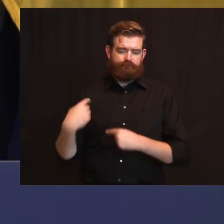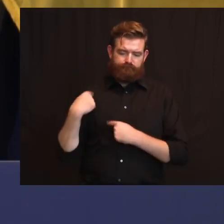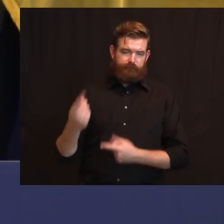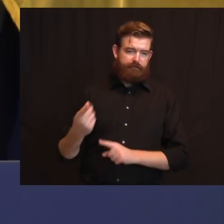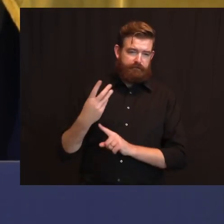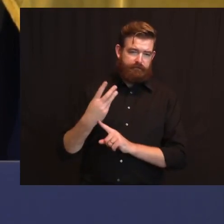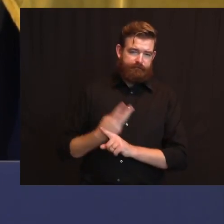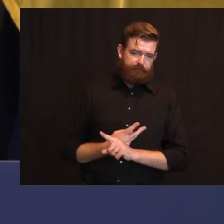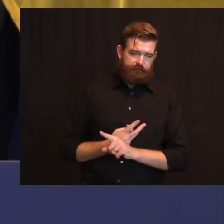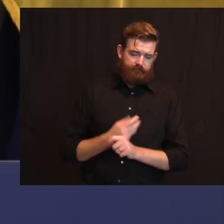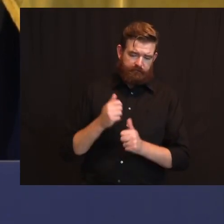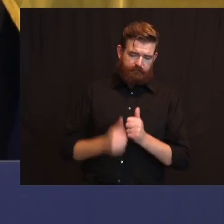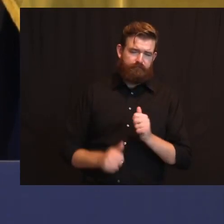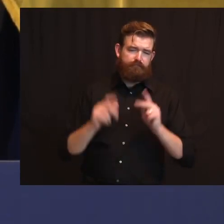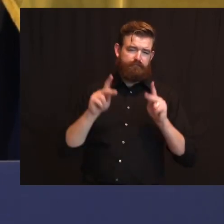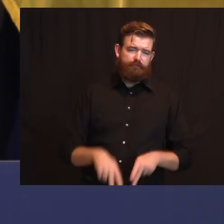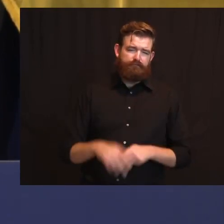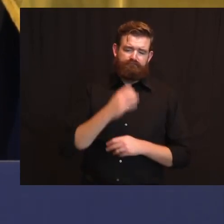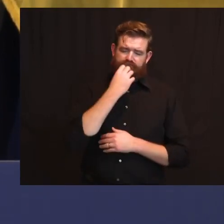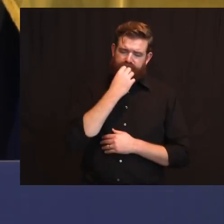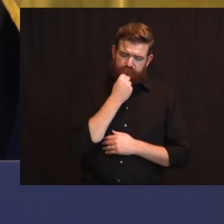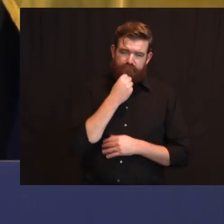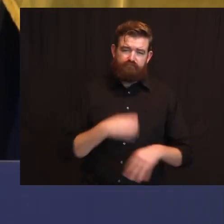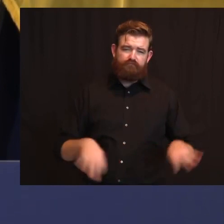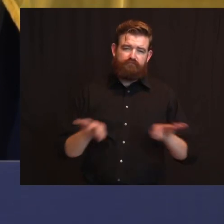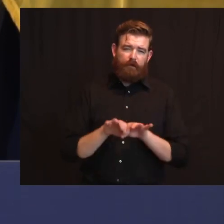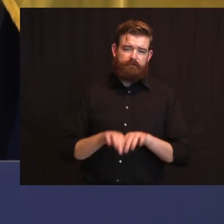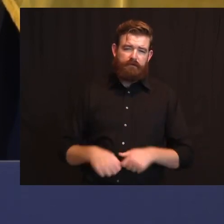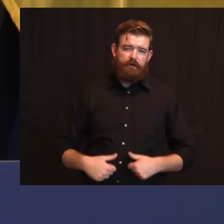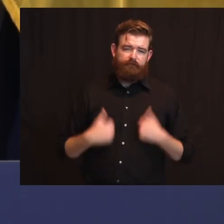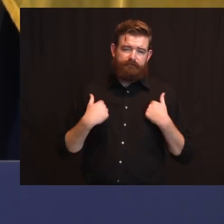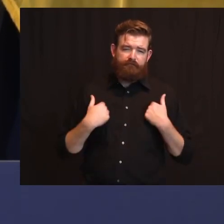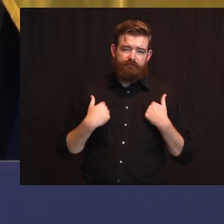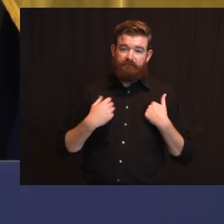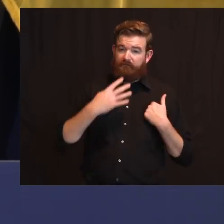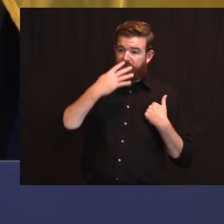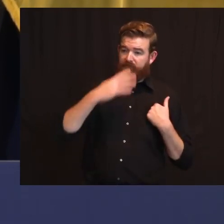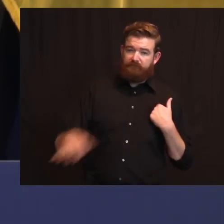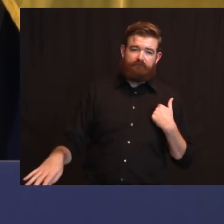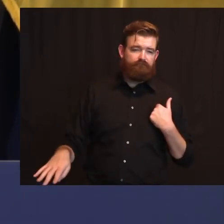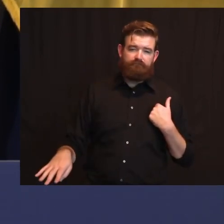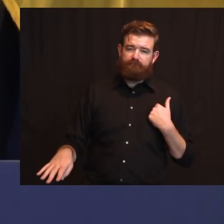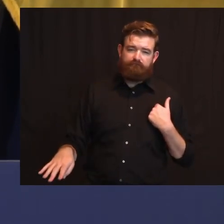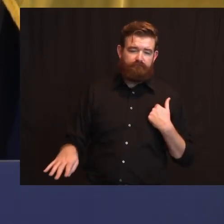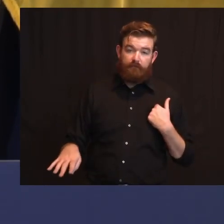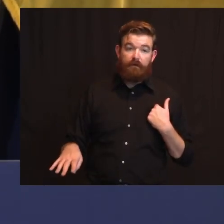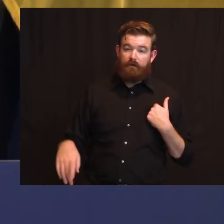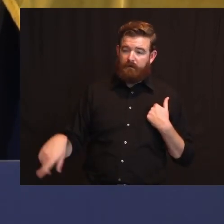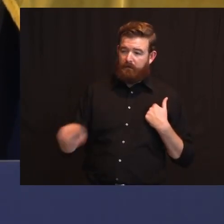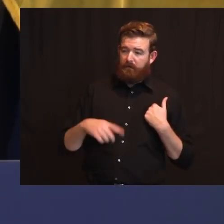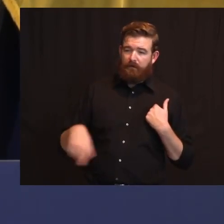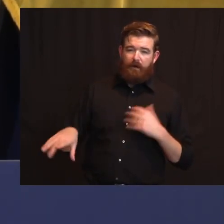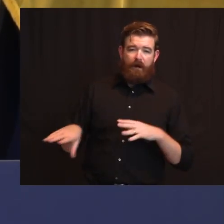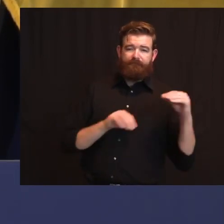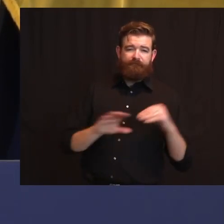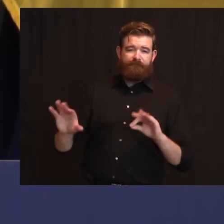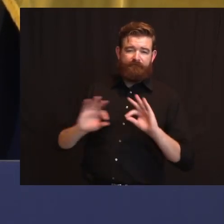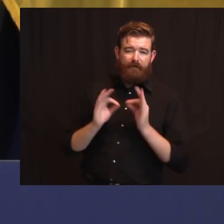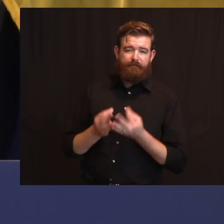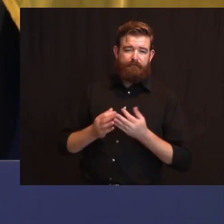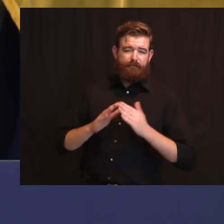a precious life lived. They leave behind overwhelmingly family, friends, neighbors, communities who